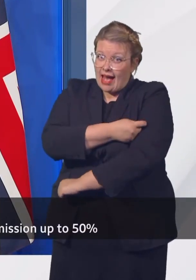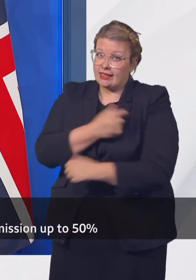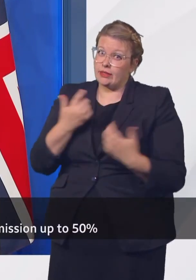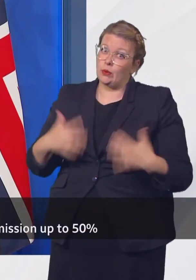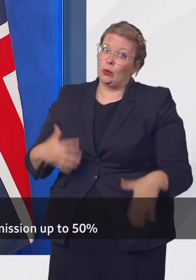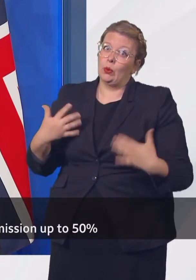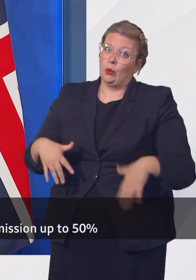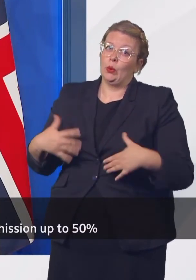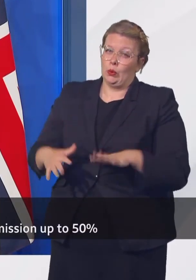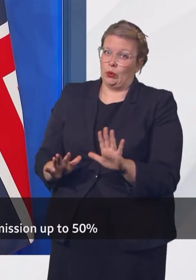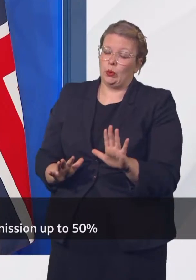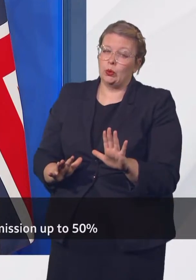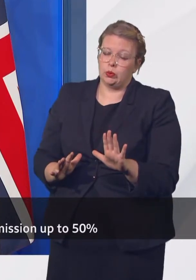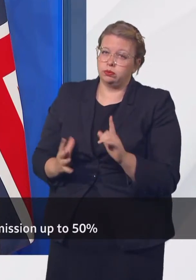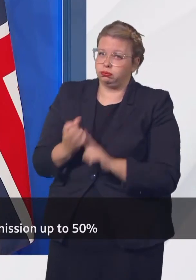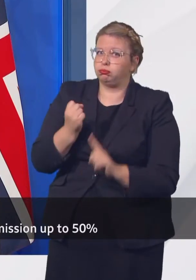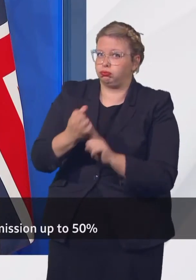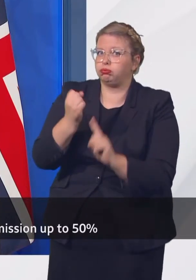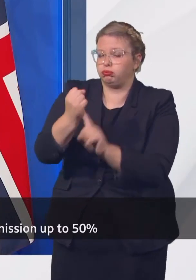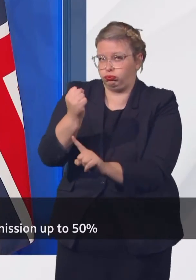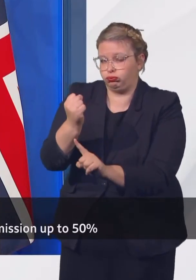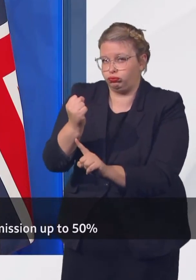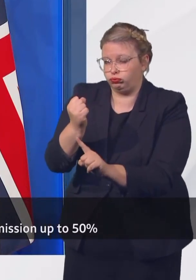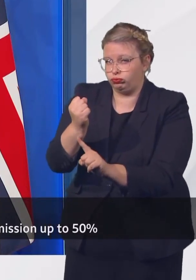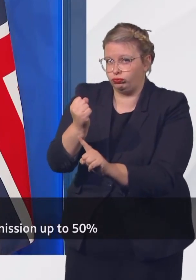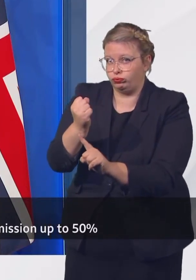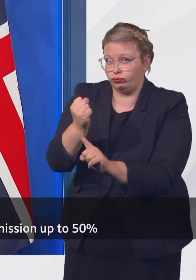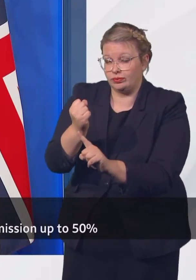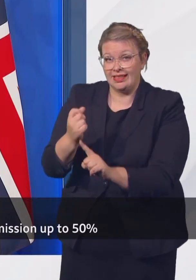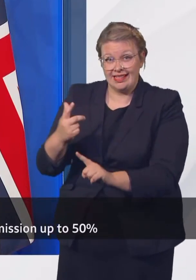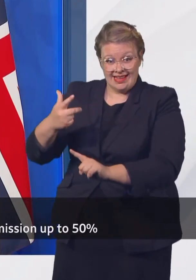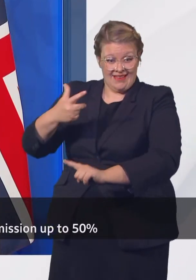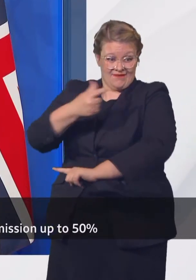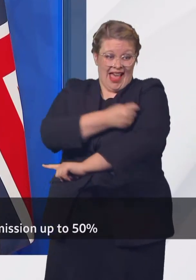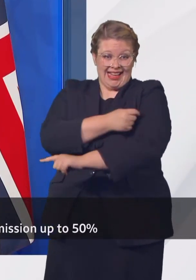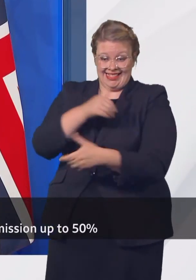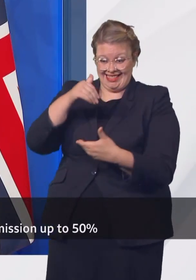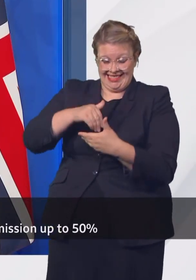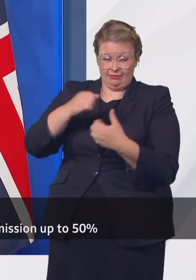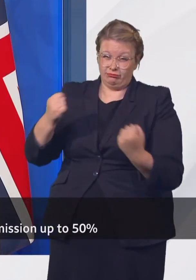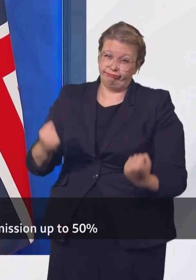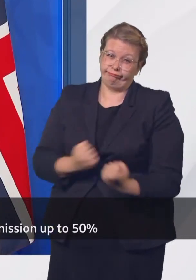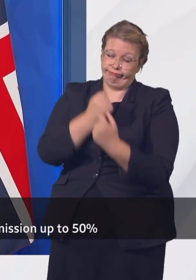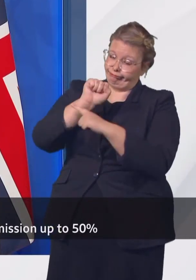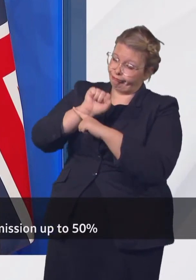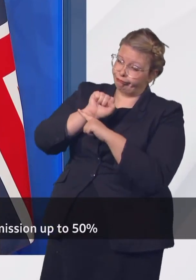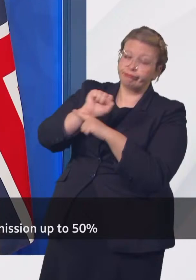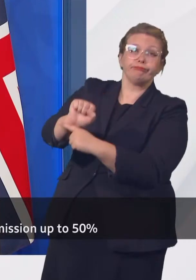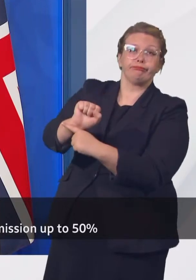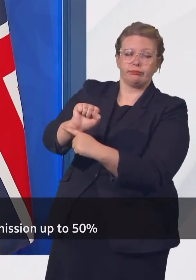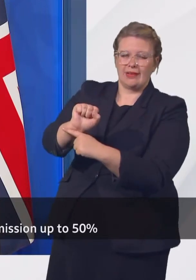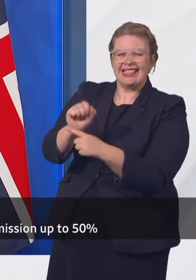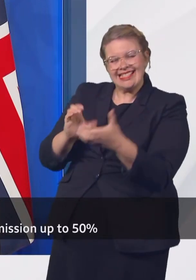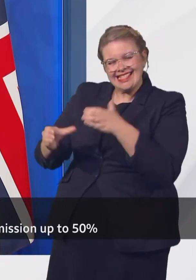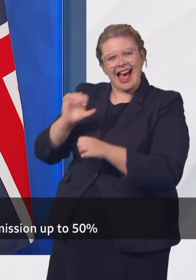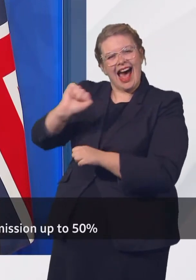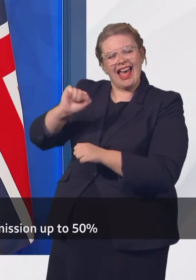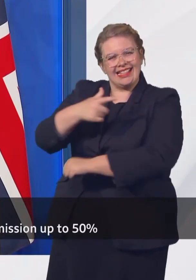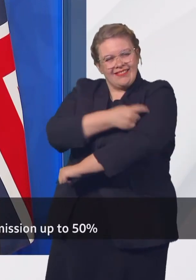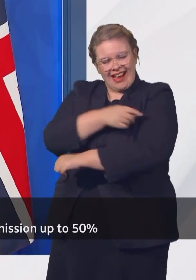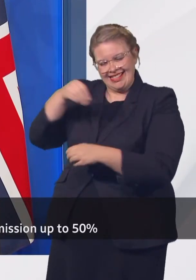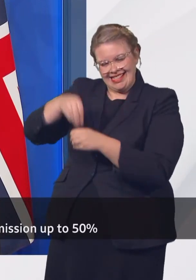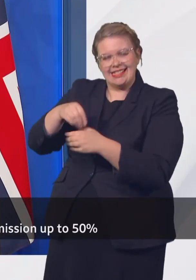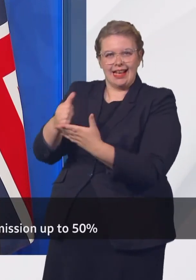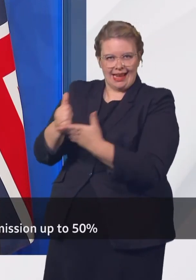from just 2 things. One, how effective the vaccine is. That's the science, if you like.